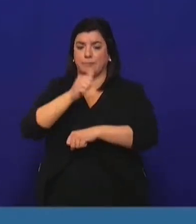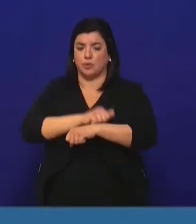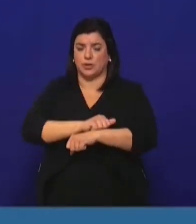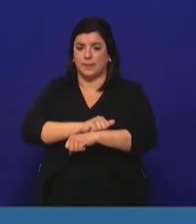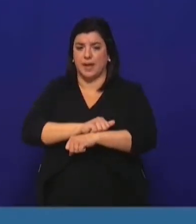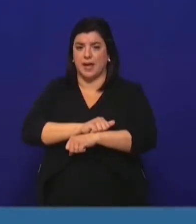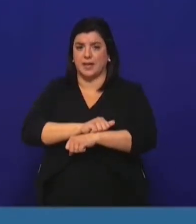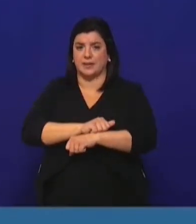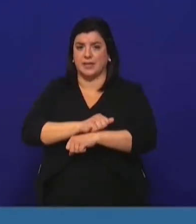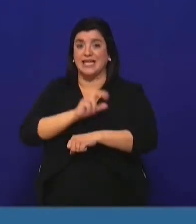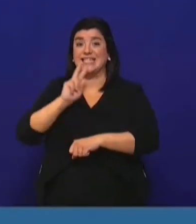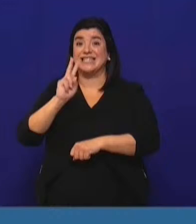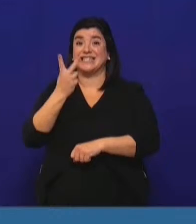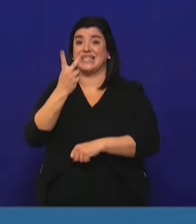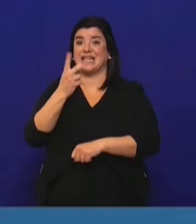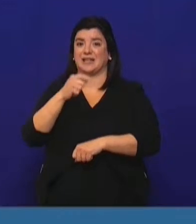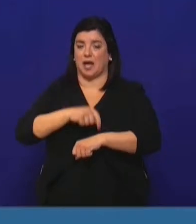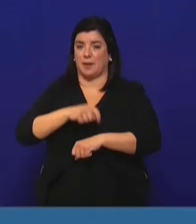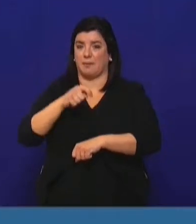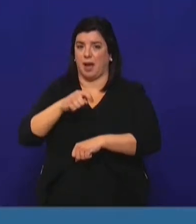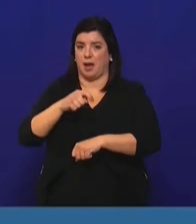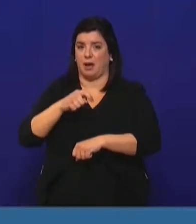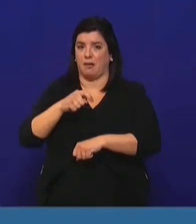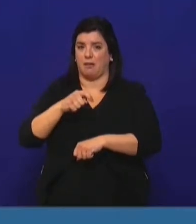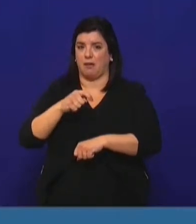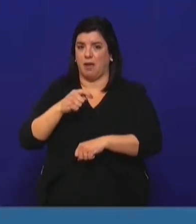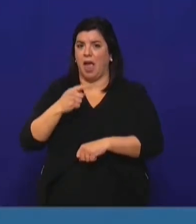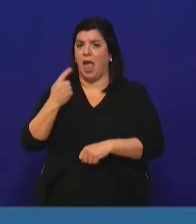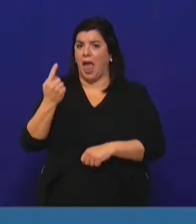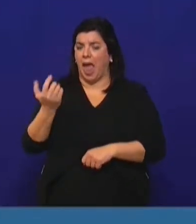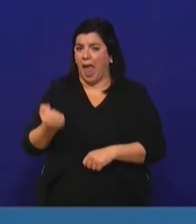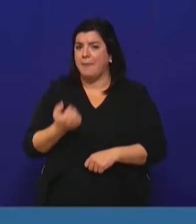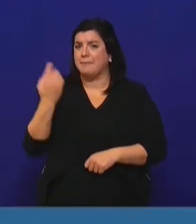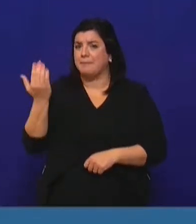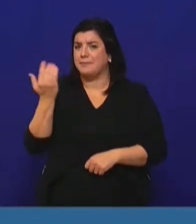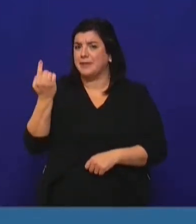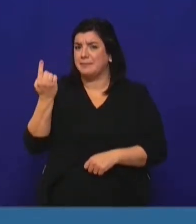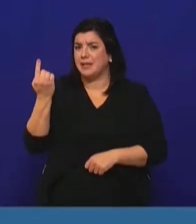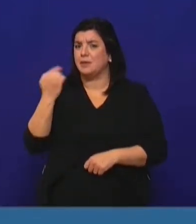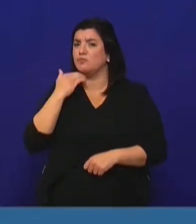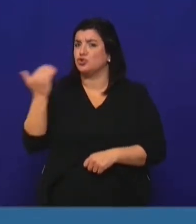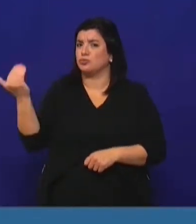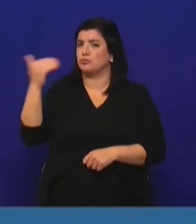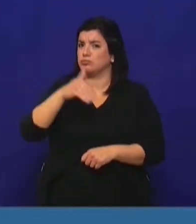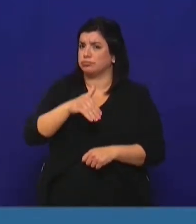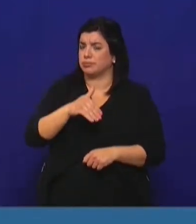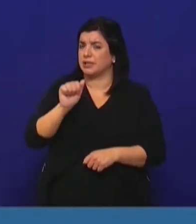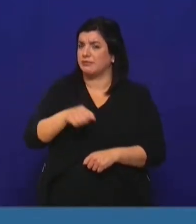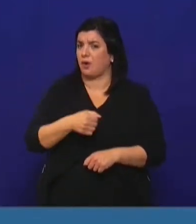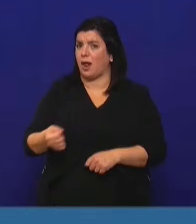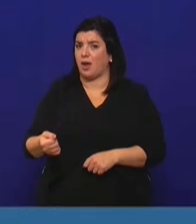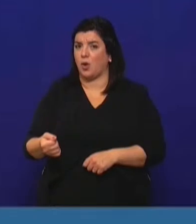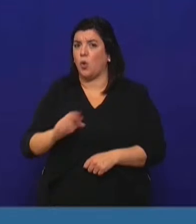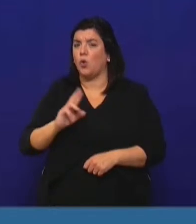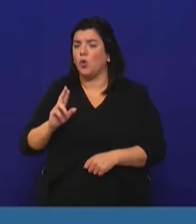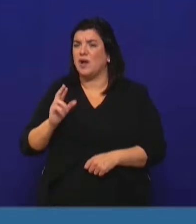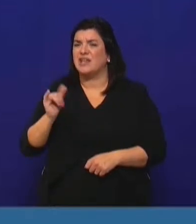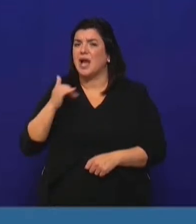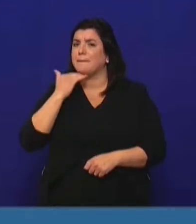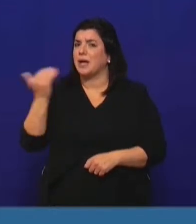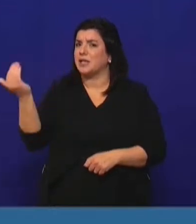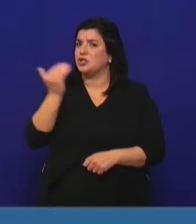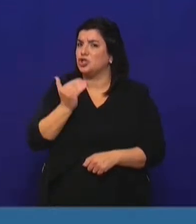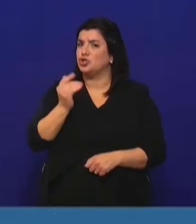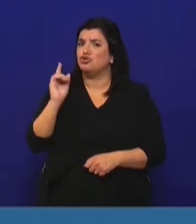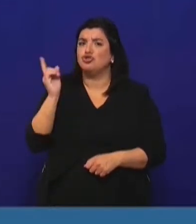min ma tfaċċax u jekk dan seħħ x'jiġri mid-doza. U l-aħħar domanda punt ta' kjarifika jekk jogħġbok biex